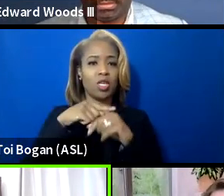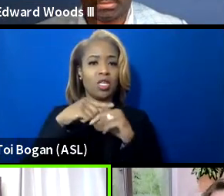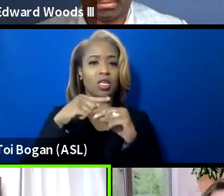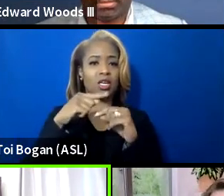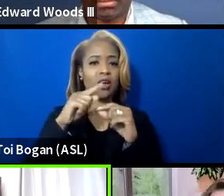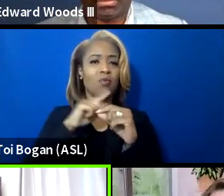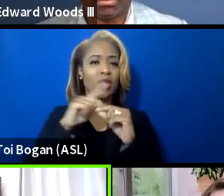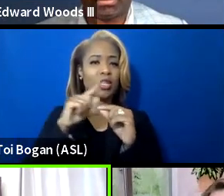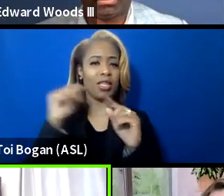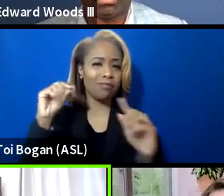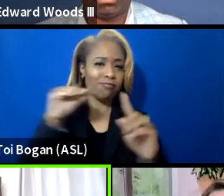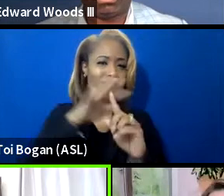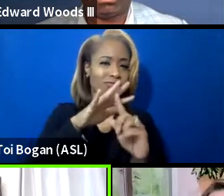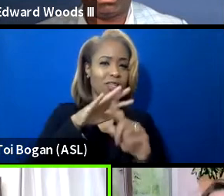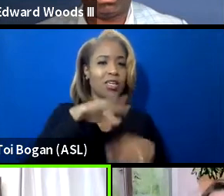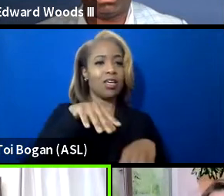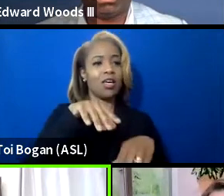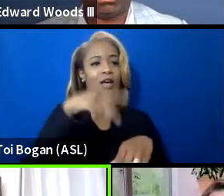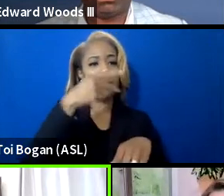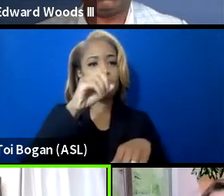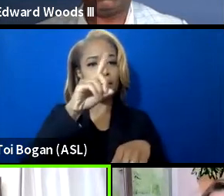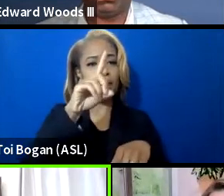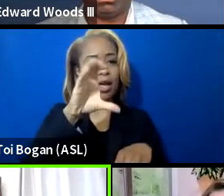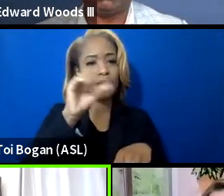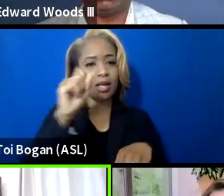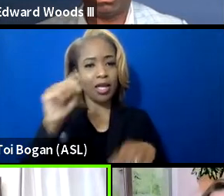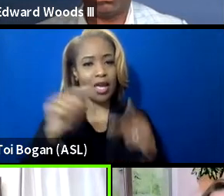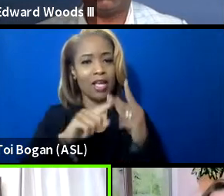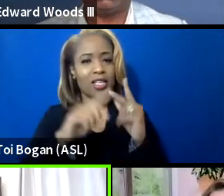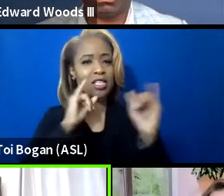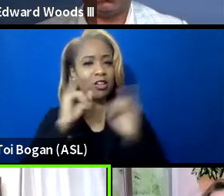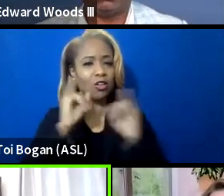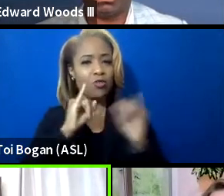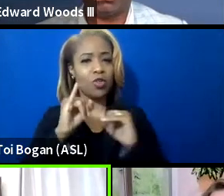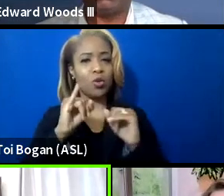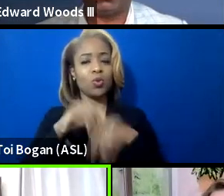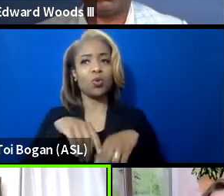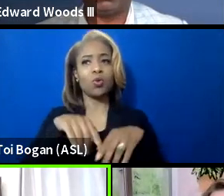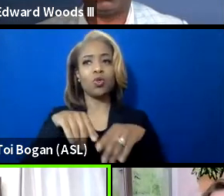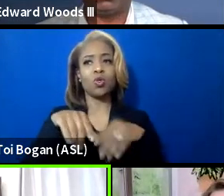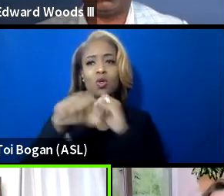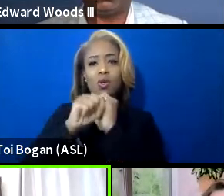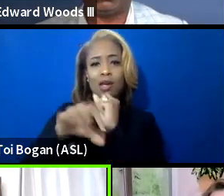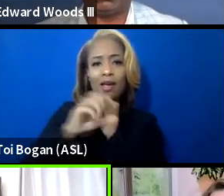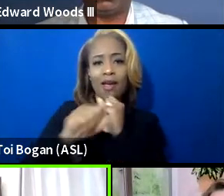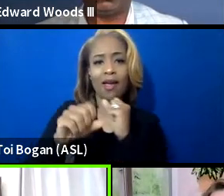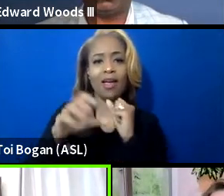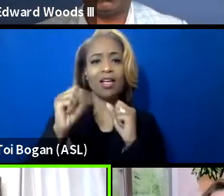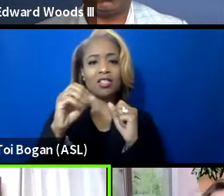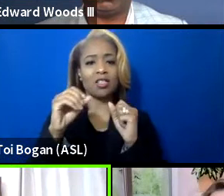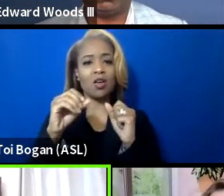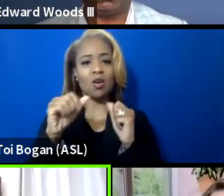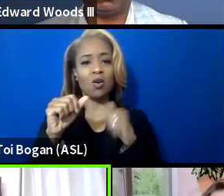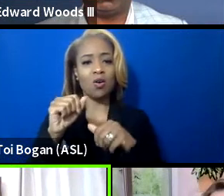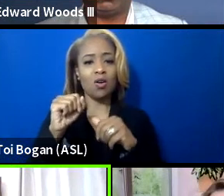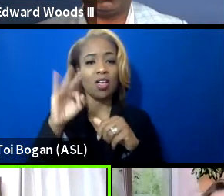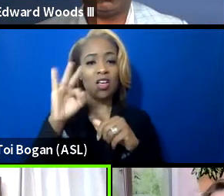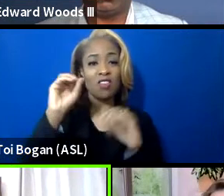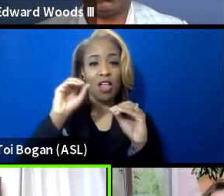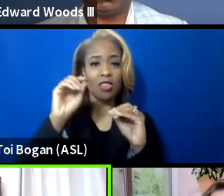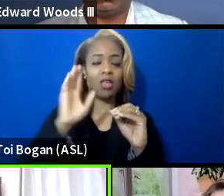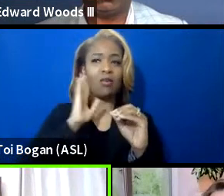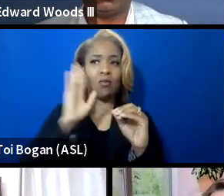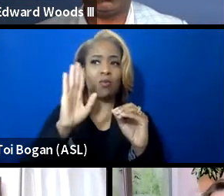it's WDIV, it's podcasts, it's interviews. And then so all of a sudden, if nothing else, you're at least Googling redistricting,